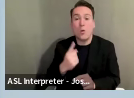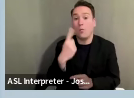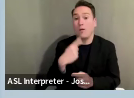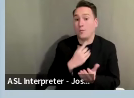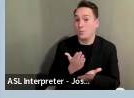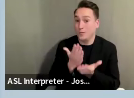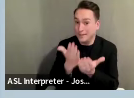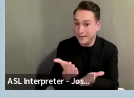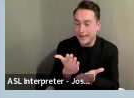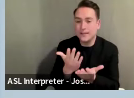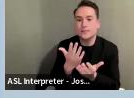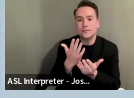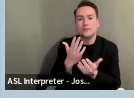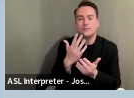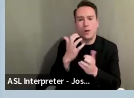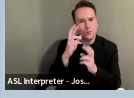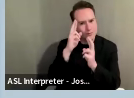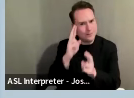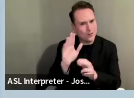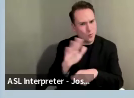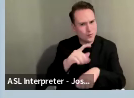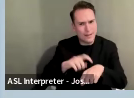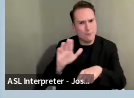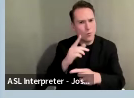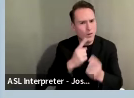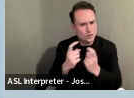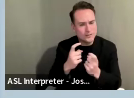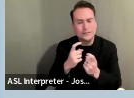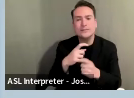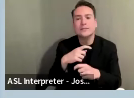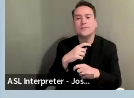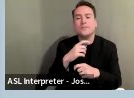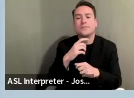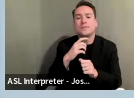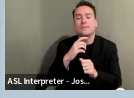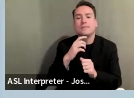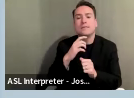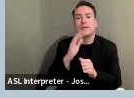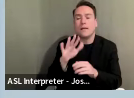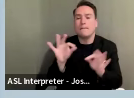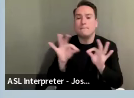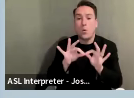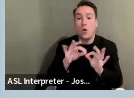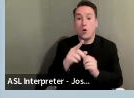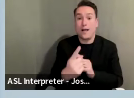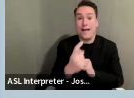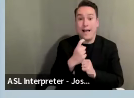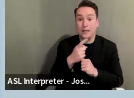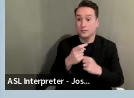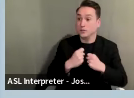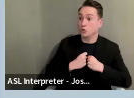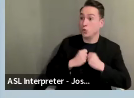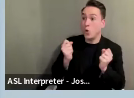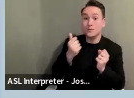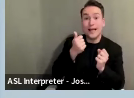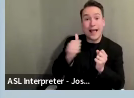recommend you do with respect to your questions, though, is to not disclose personal detailed family